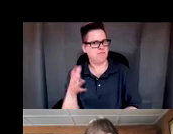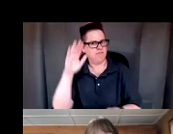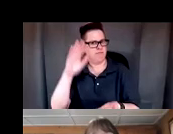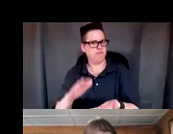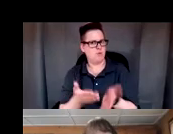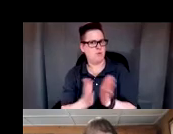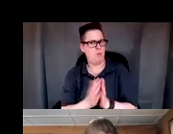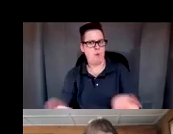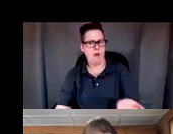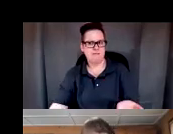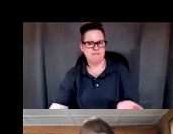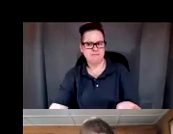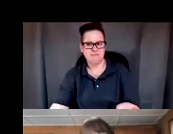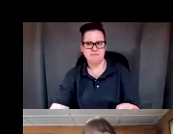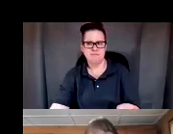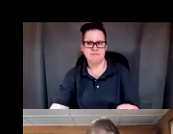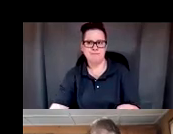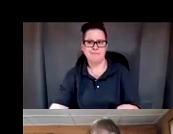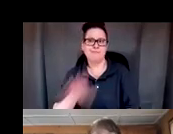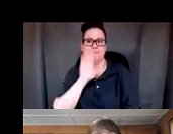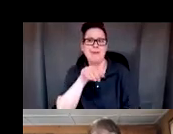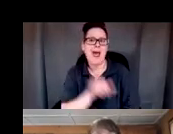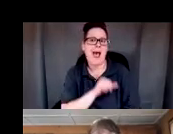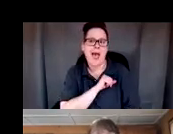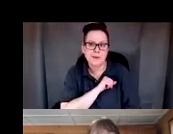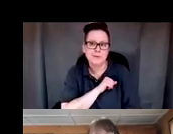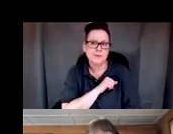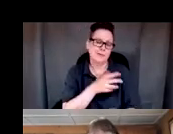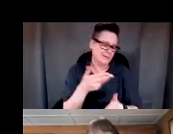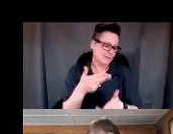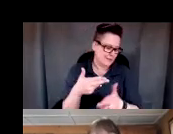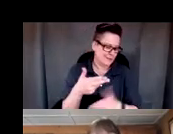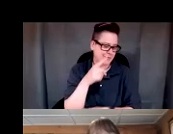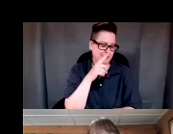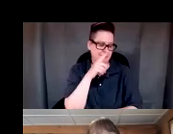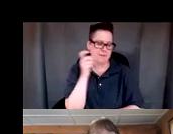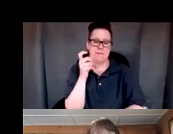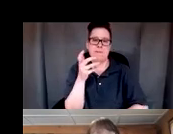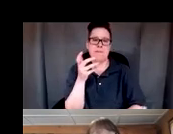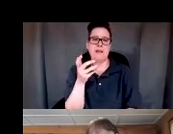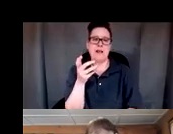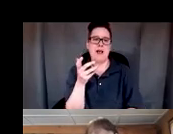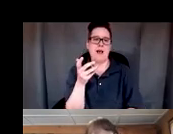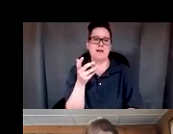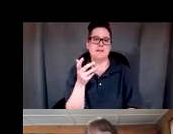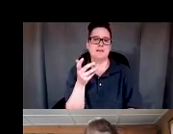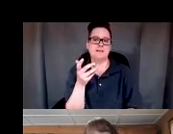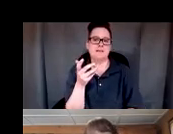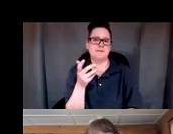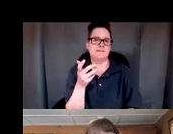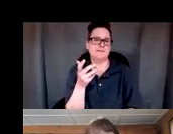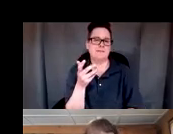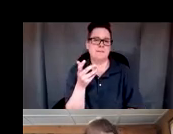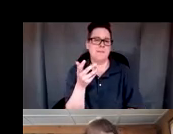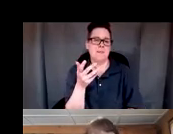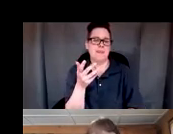getting bad attitudes, I call it, because people were, if they want to die, let them die. But then it started hitting home